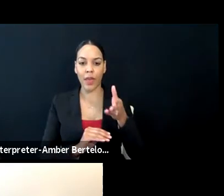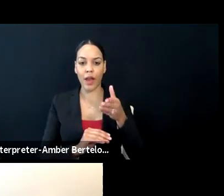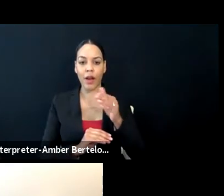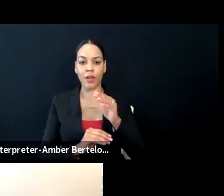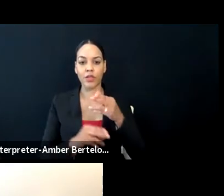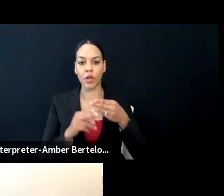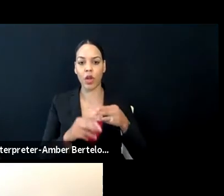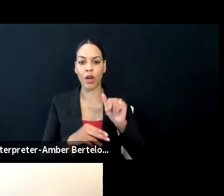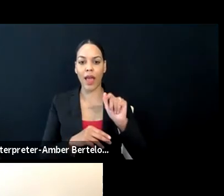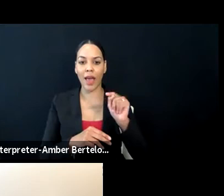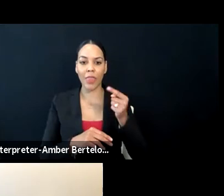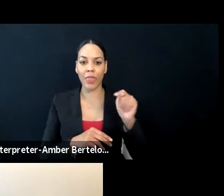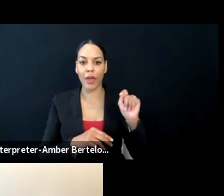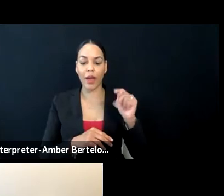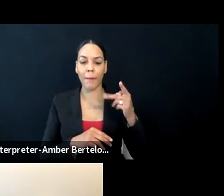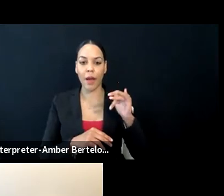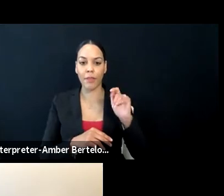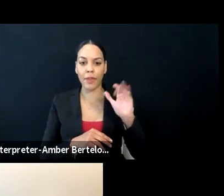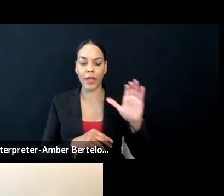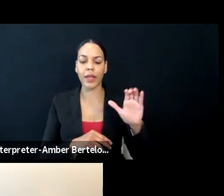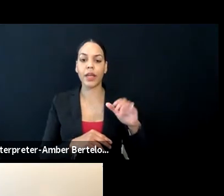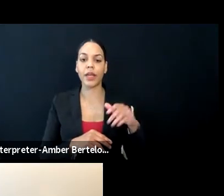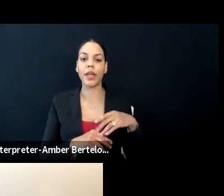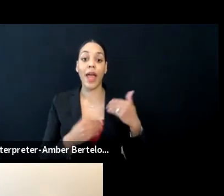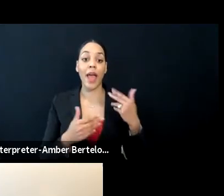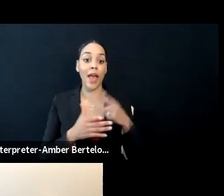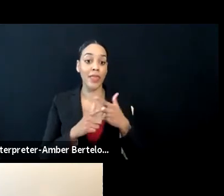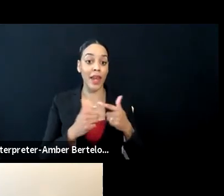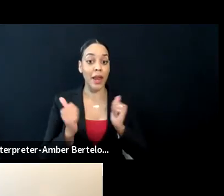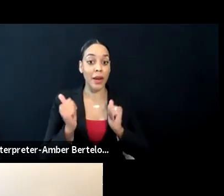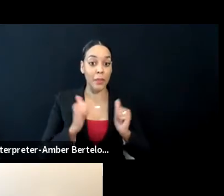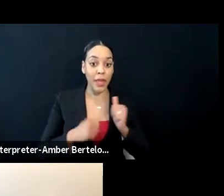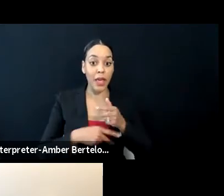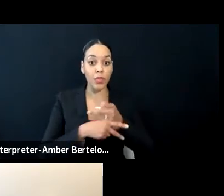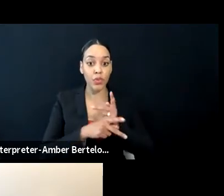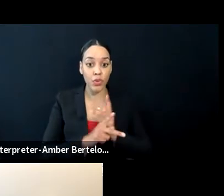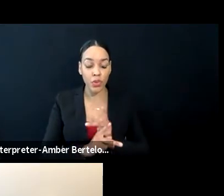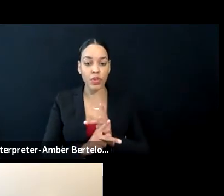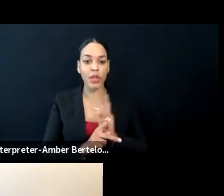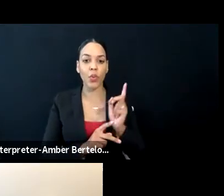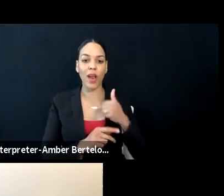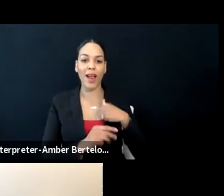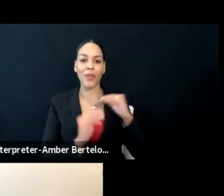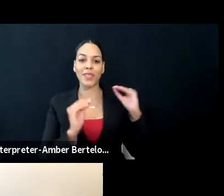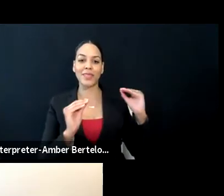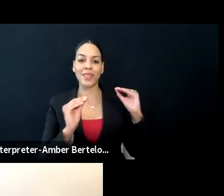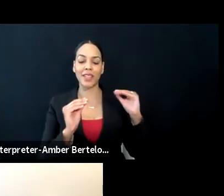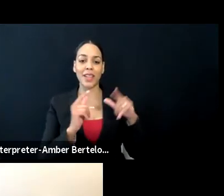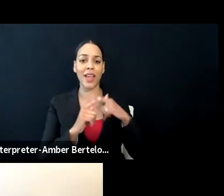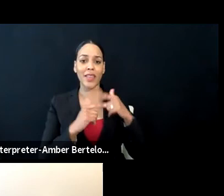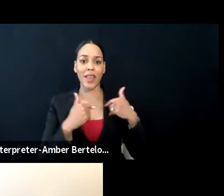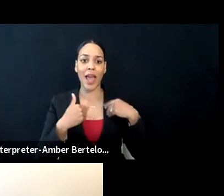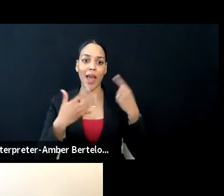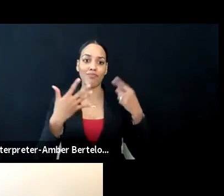play being produced where I was teaching, and then all of these other